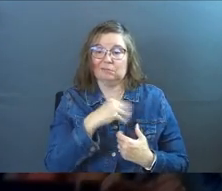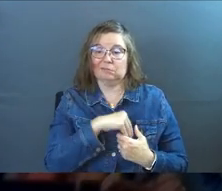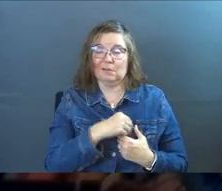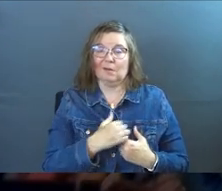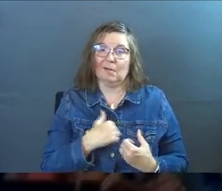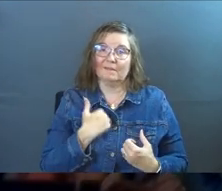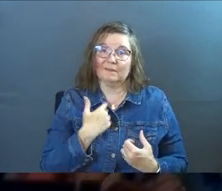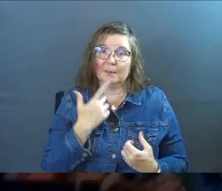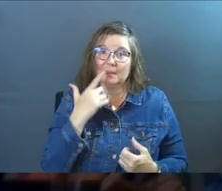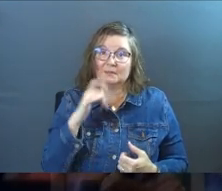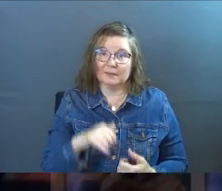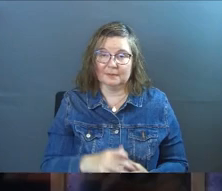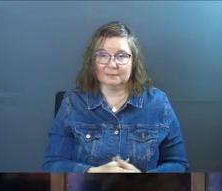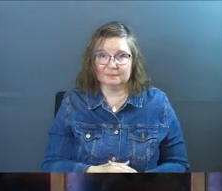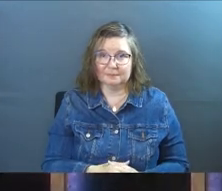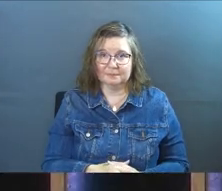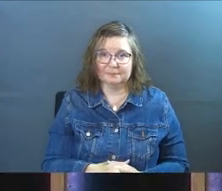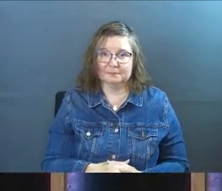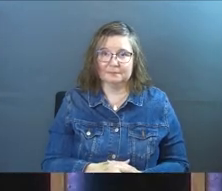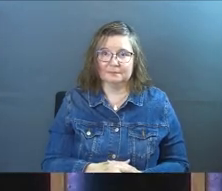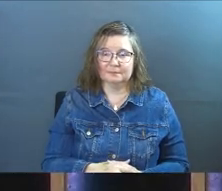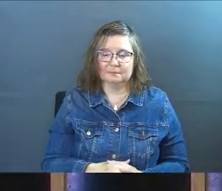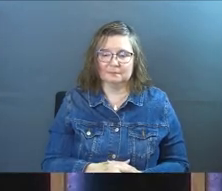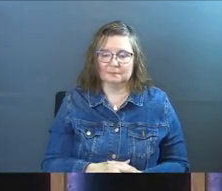our life.